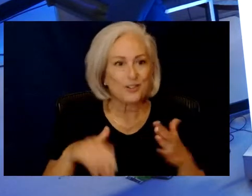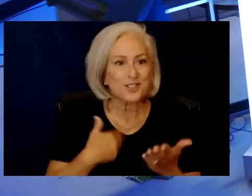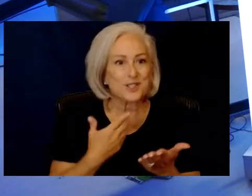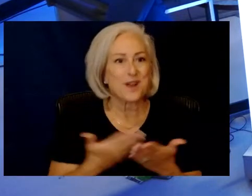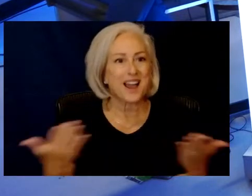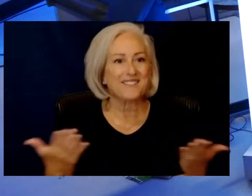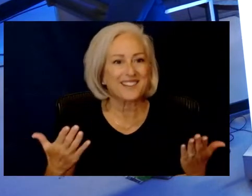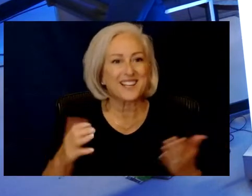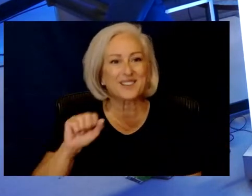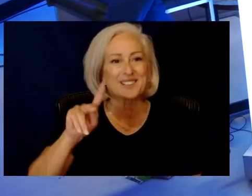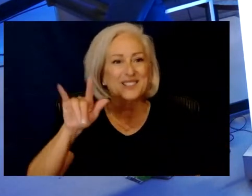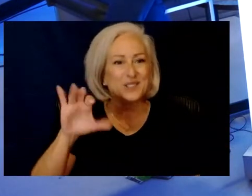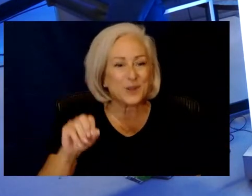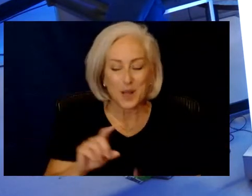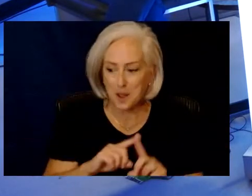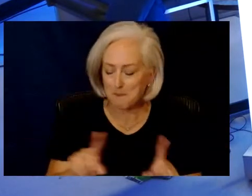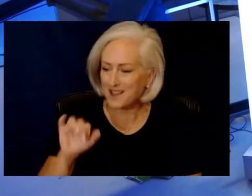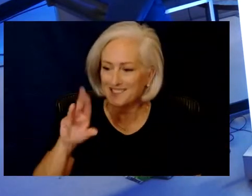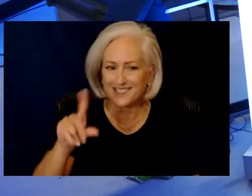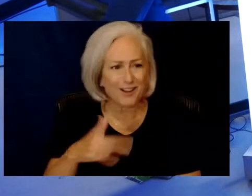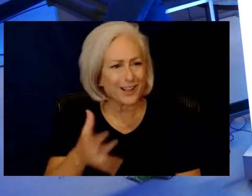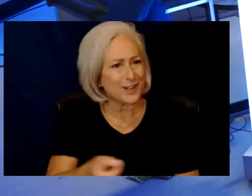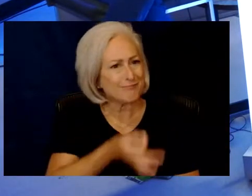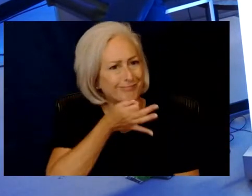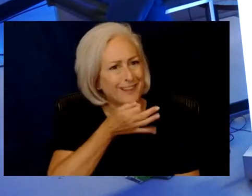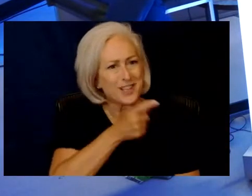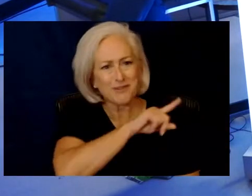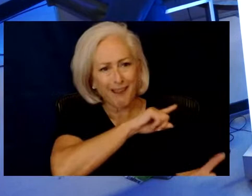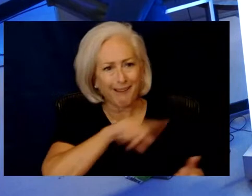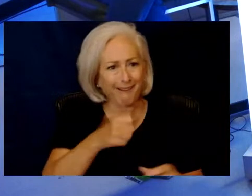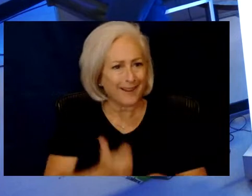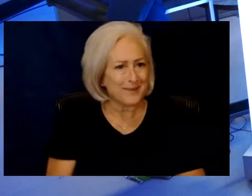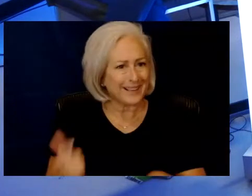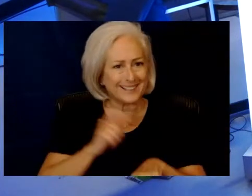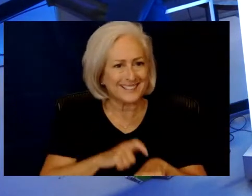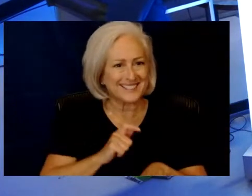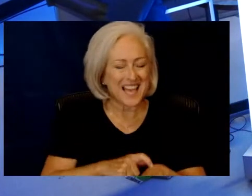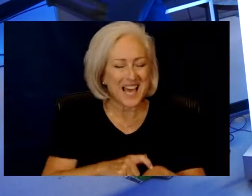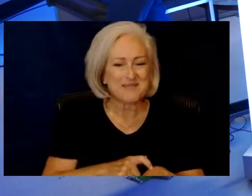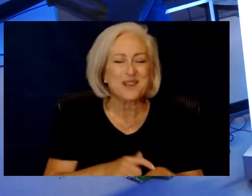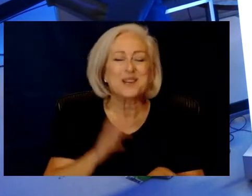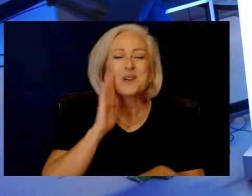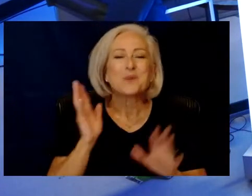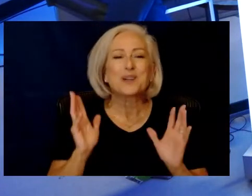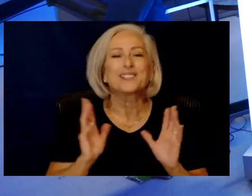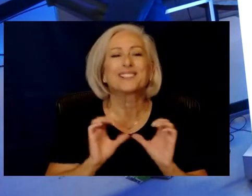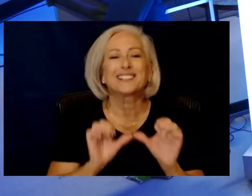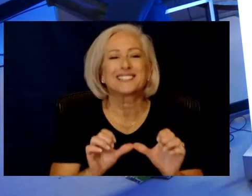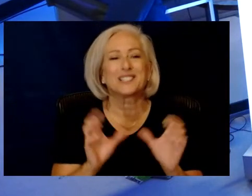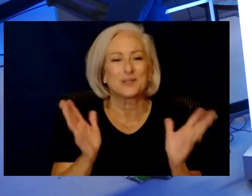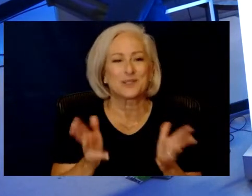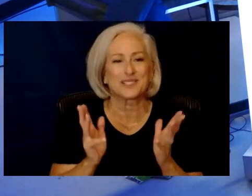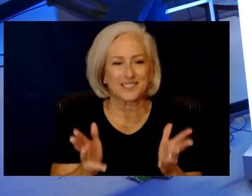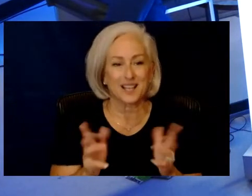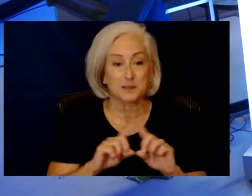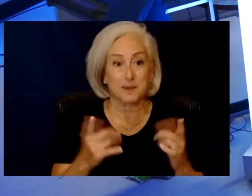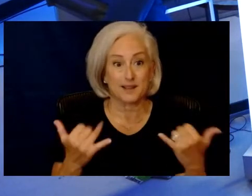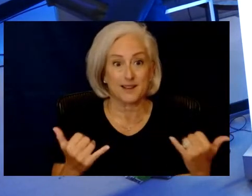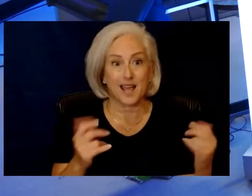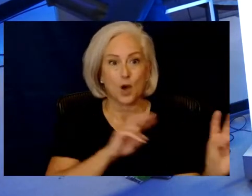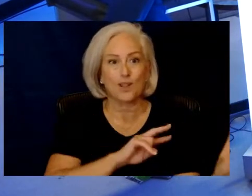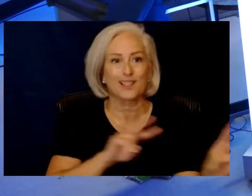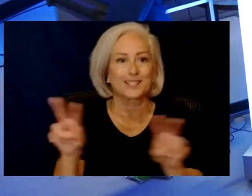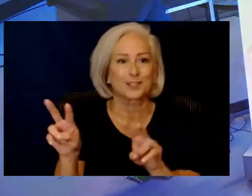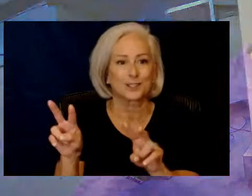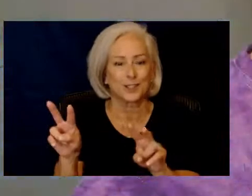you are like really good here. You can come back. I don't know about these other guys. Oh, thank you. We will continue in our discussion in a minute, but doctor, we want to take a look for just a moment for